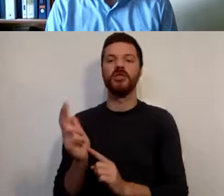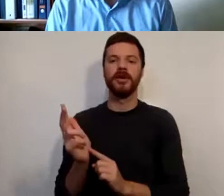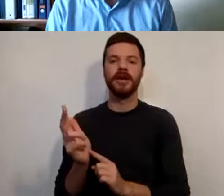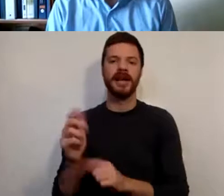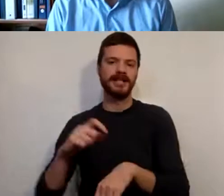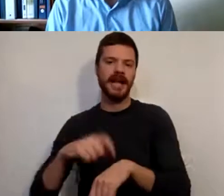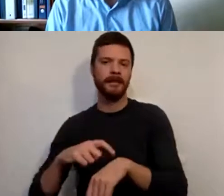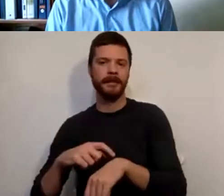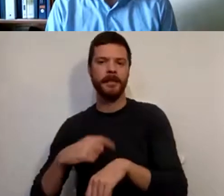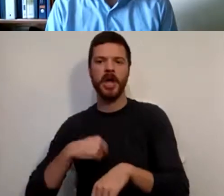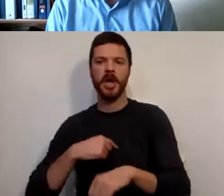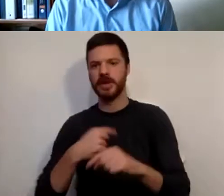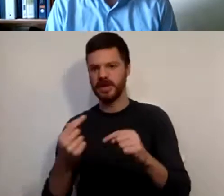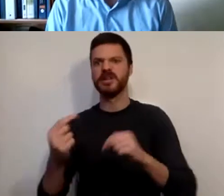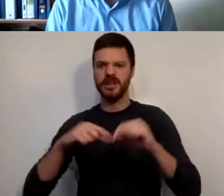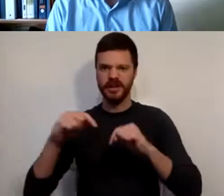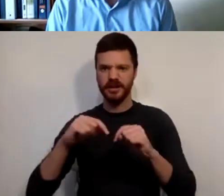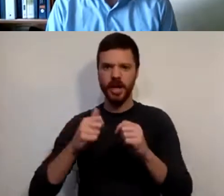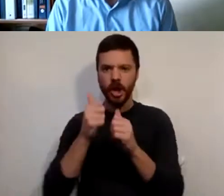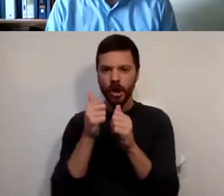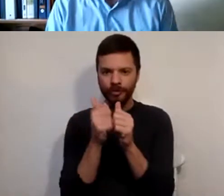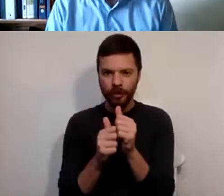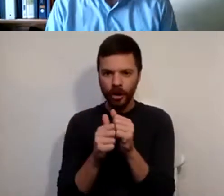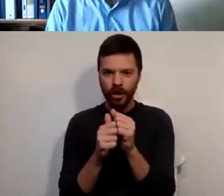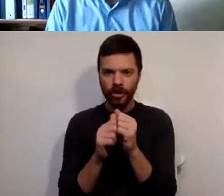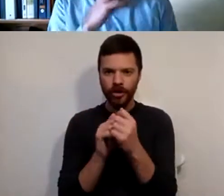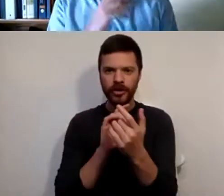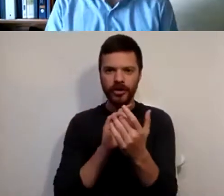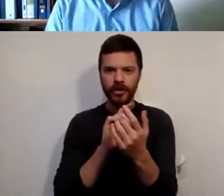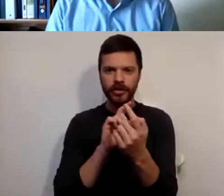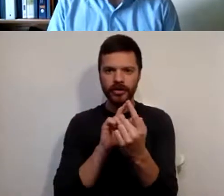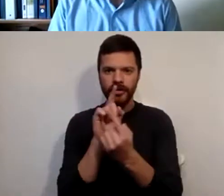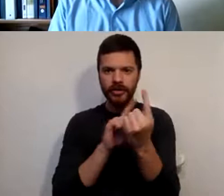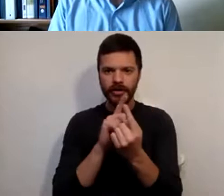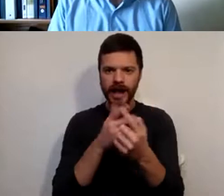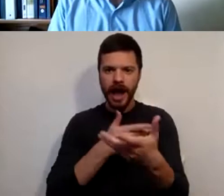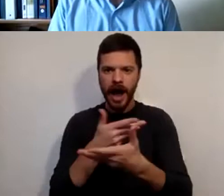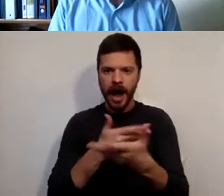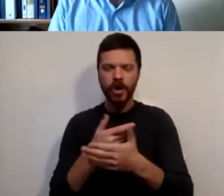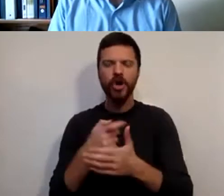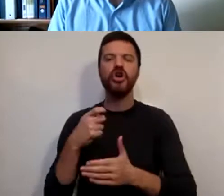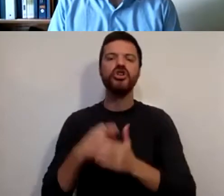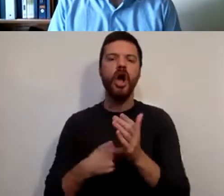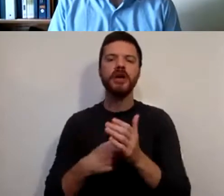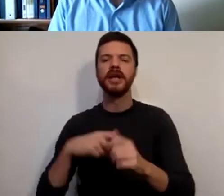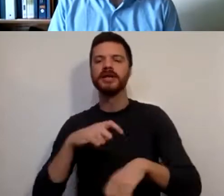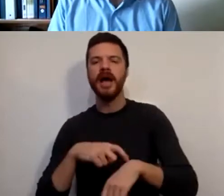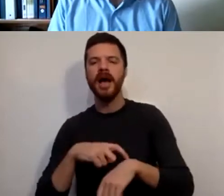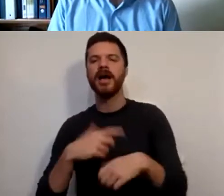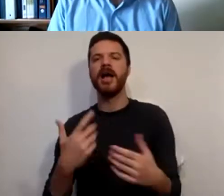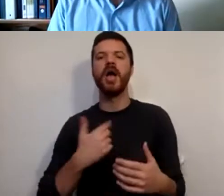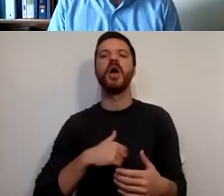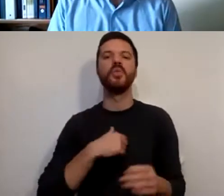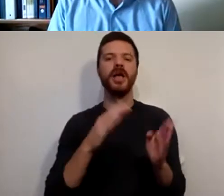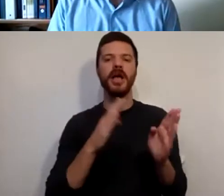of done back of the envelope to save, like, per encounter, how much time does that cost, or what does that cost? But we're planning to formally look at